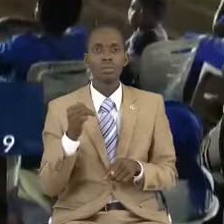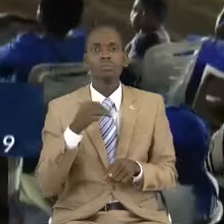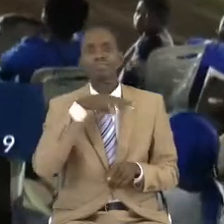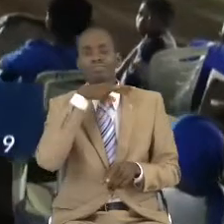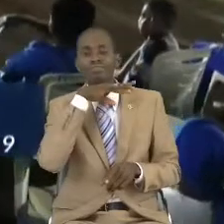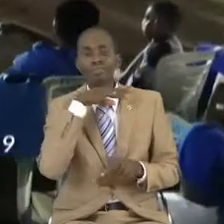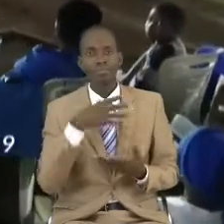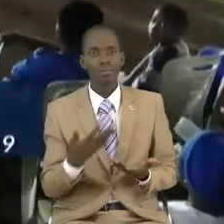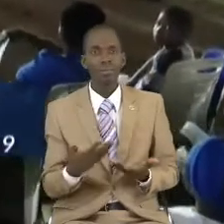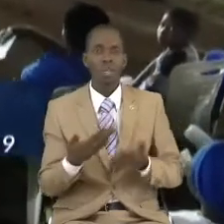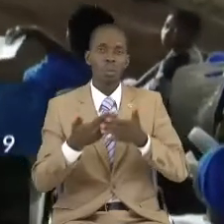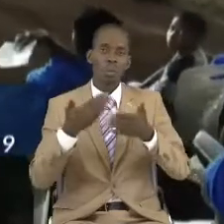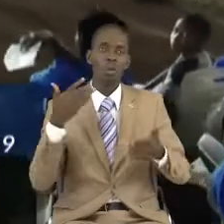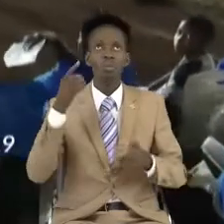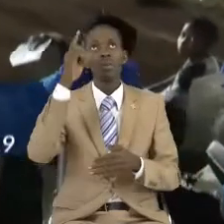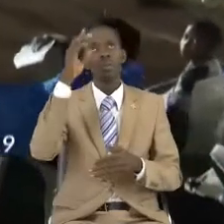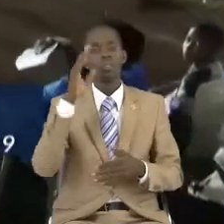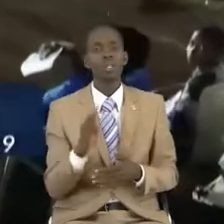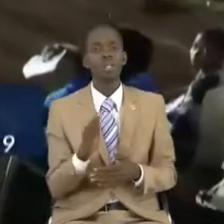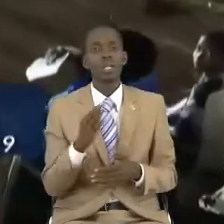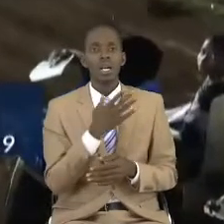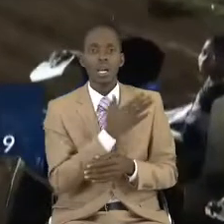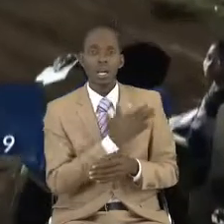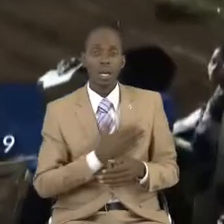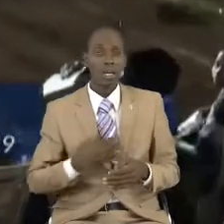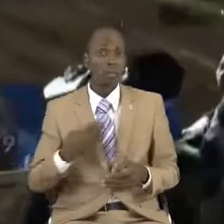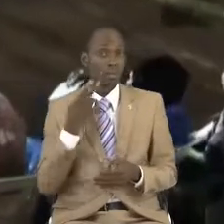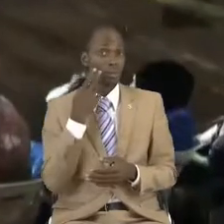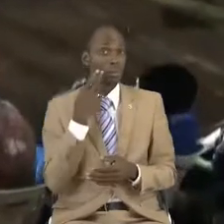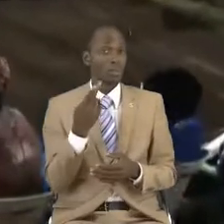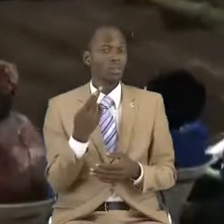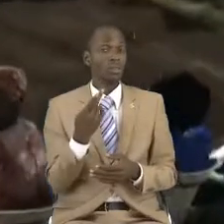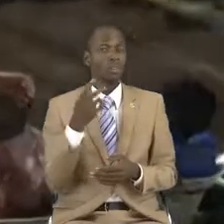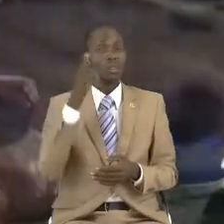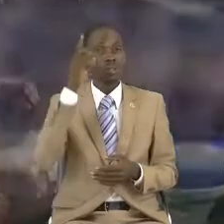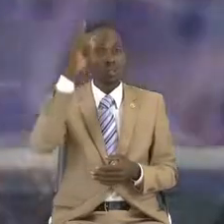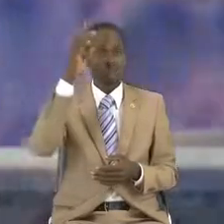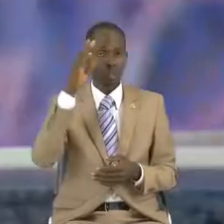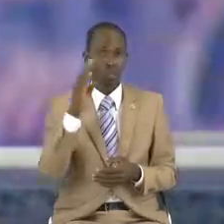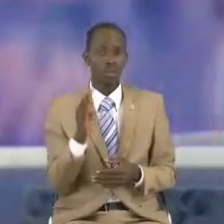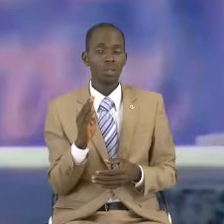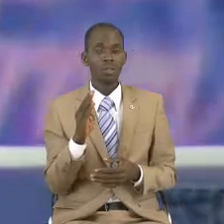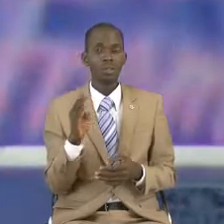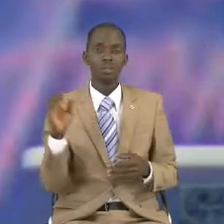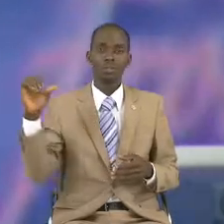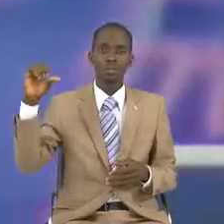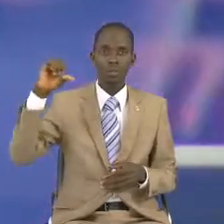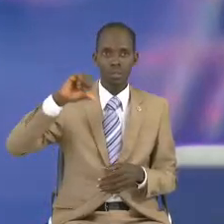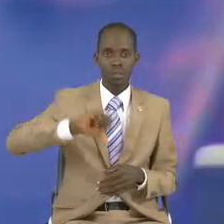before god and of course god condemns corruption